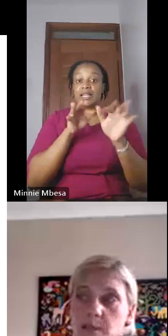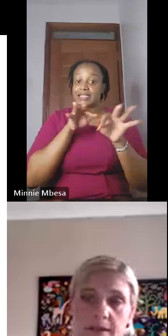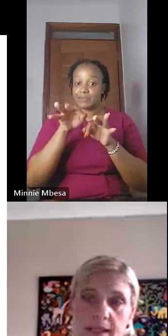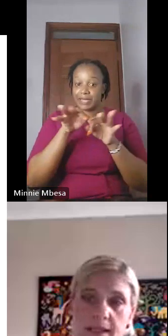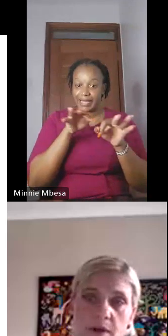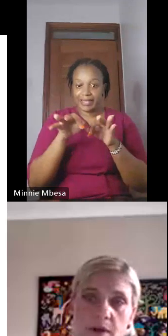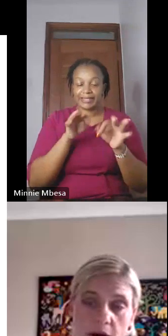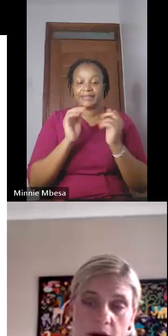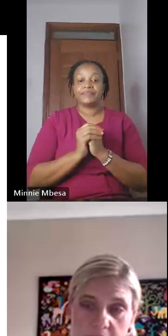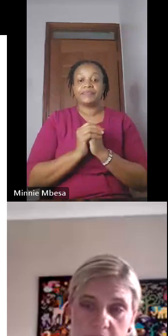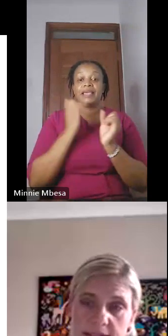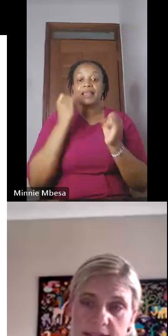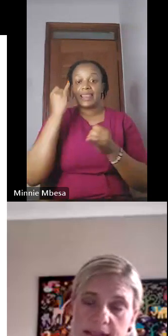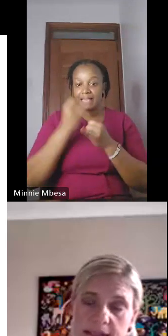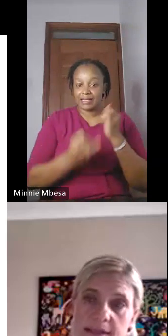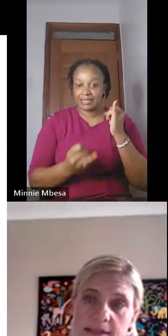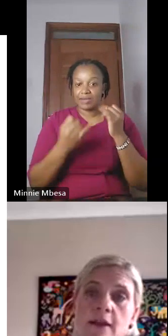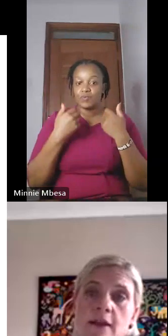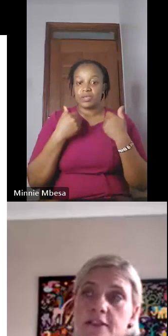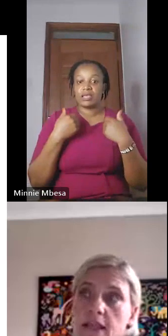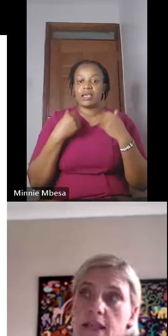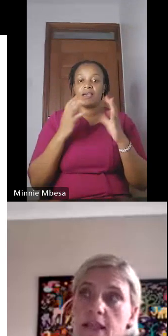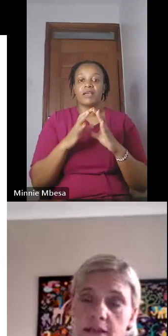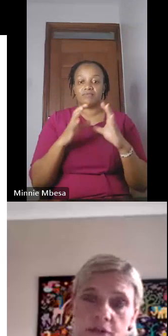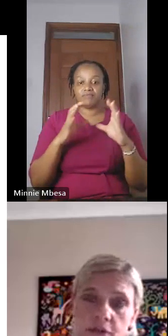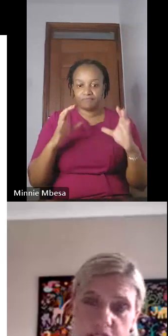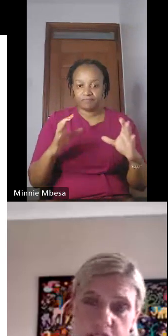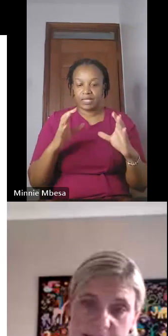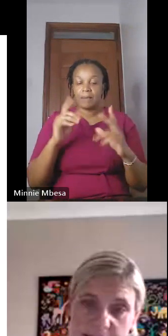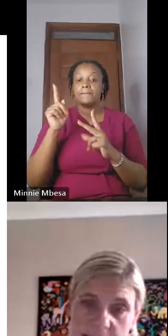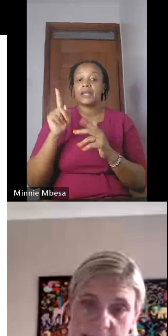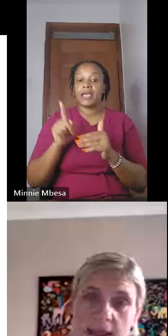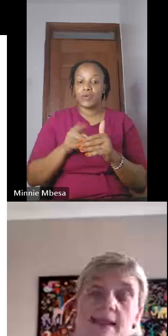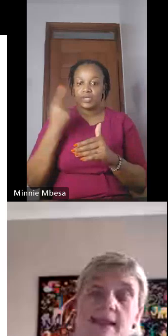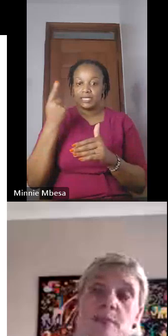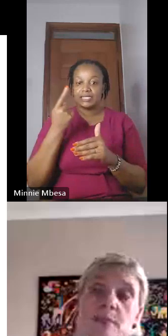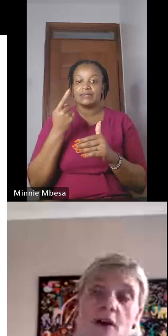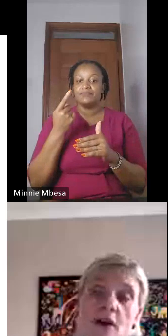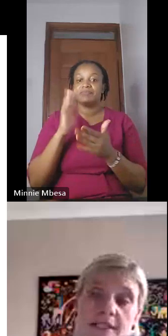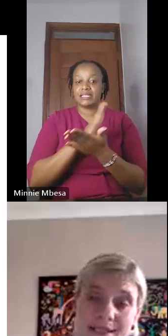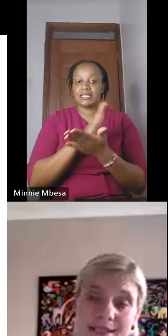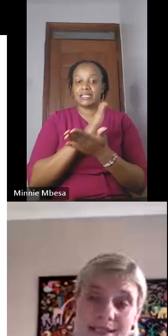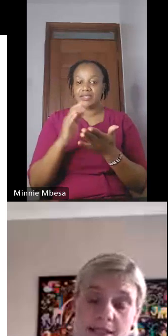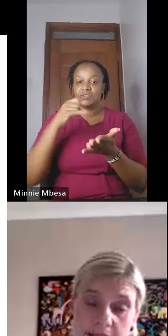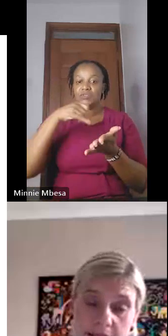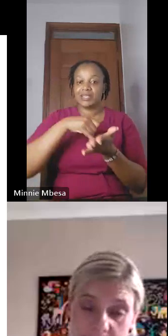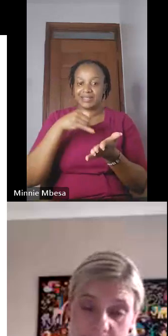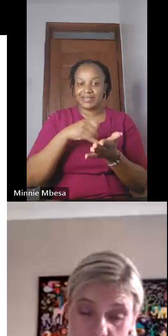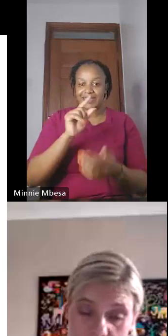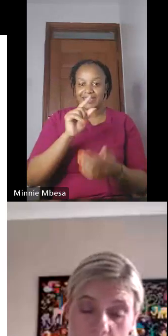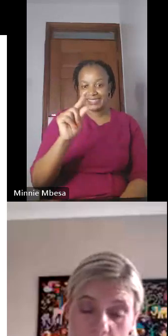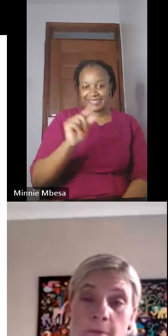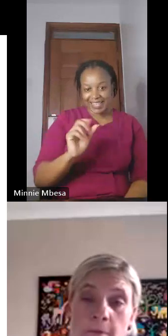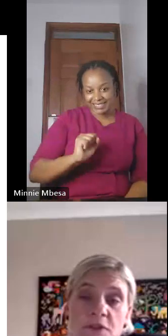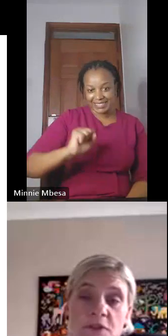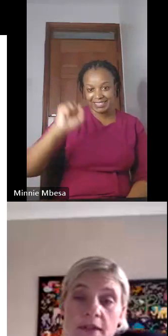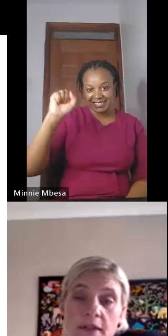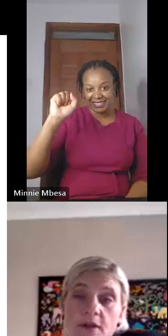have expanded our priority sectors to include JETSI as a priority sector in